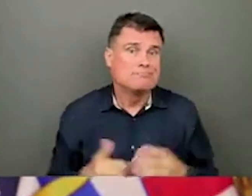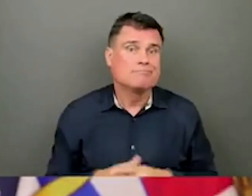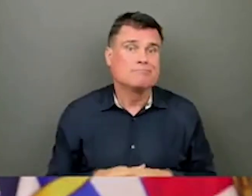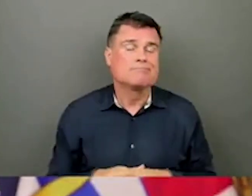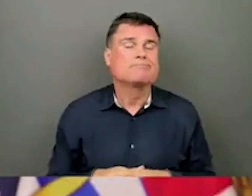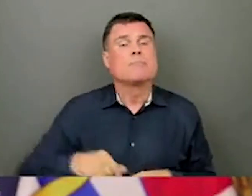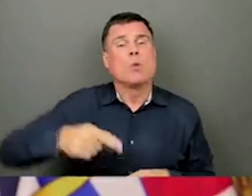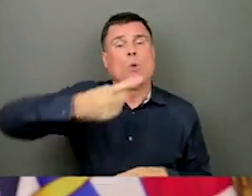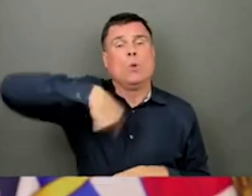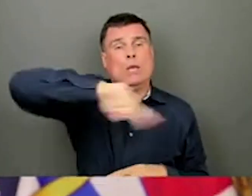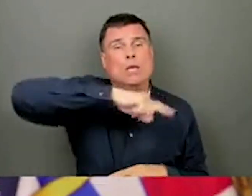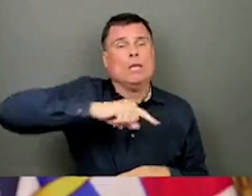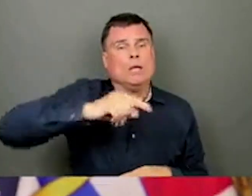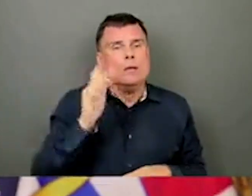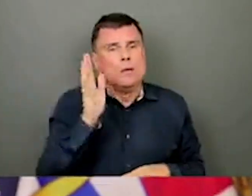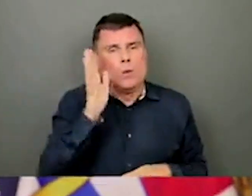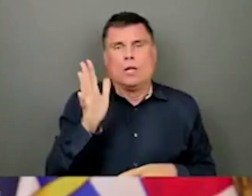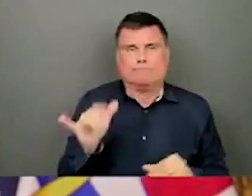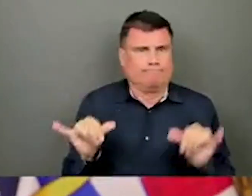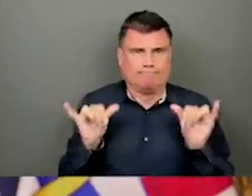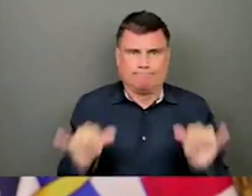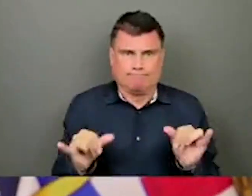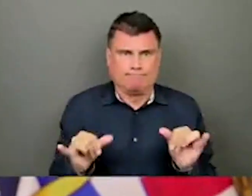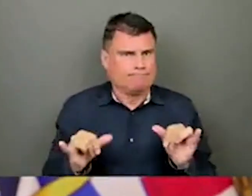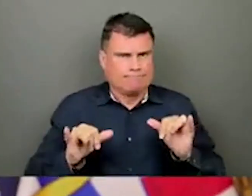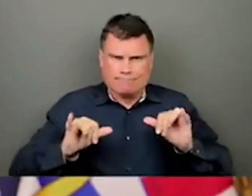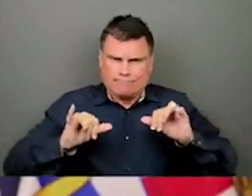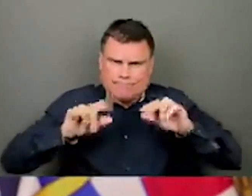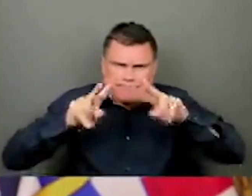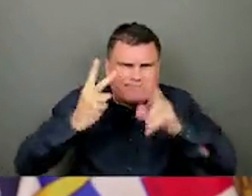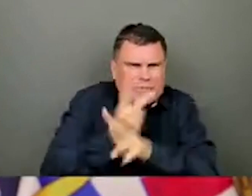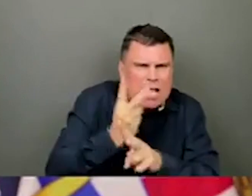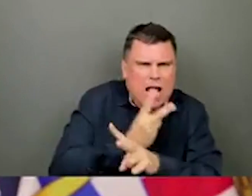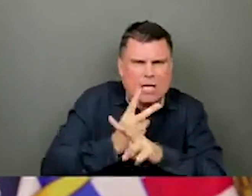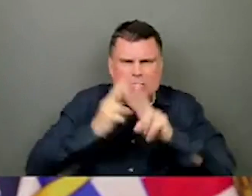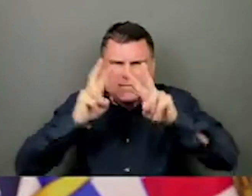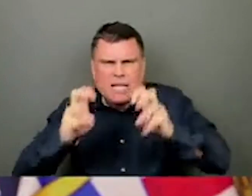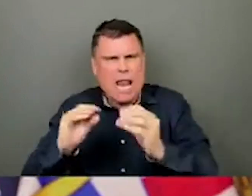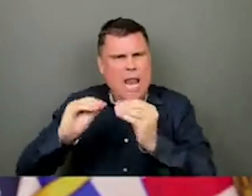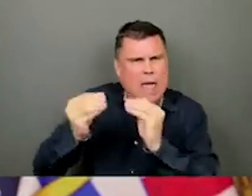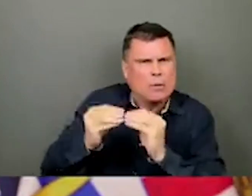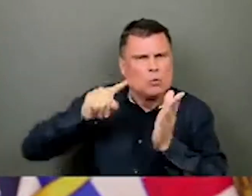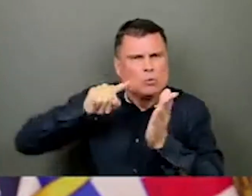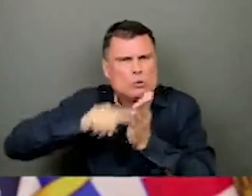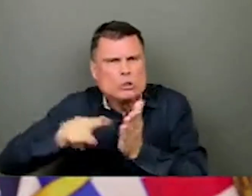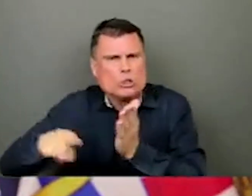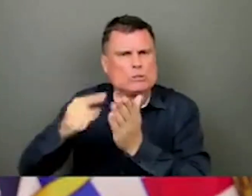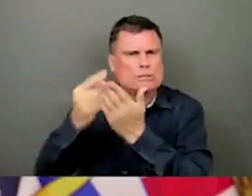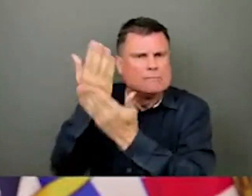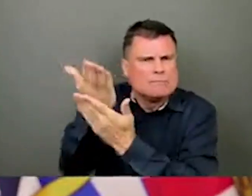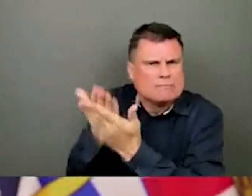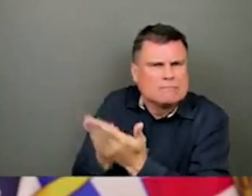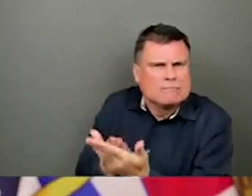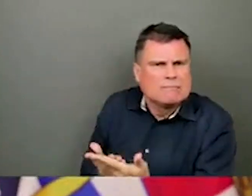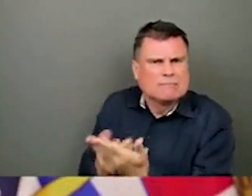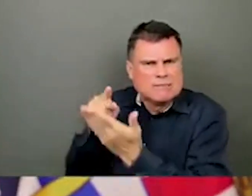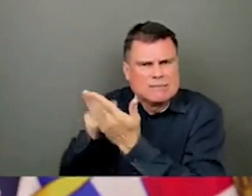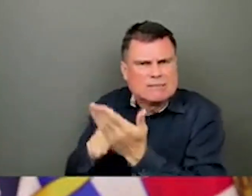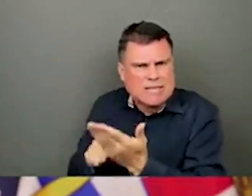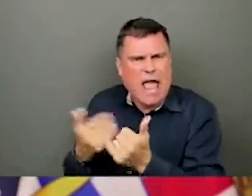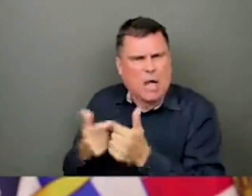reassessing and adapting as we go through this next phase and we deal with the pandemic cards that we've been